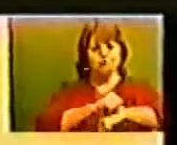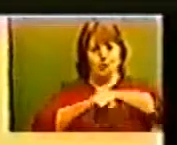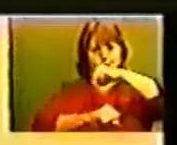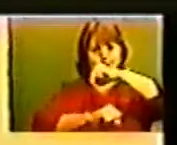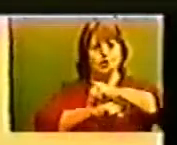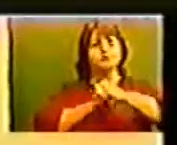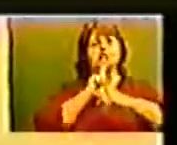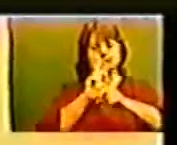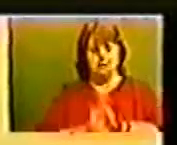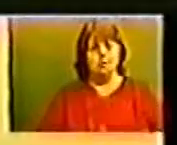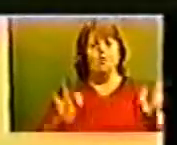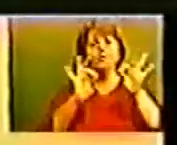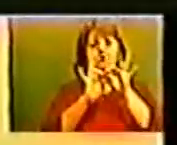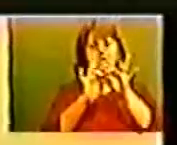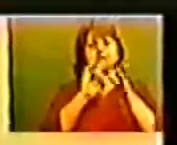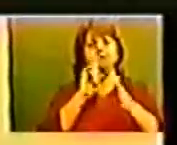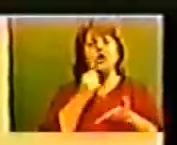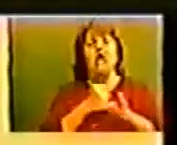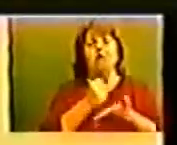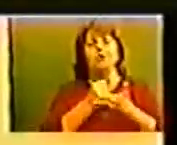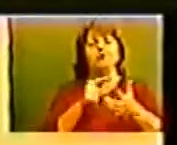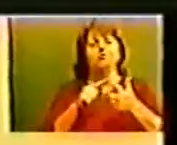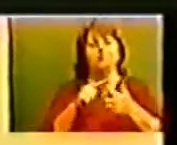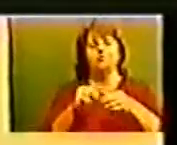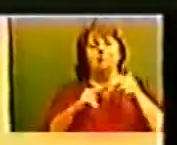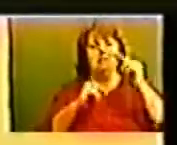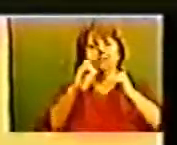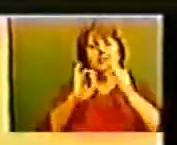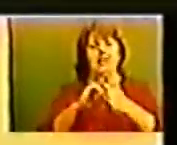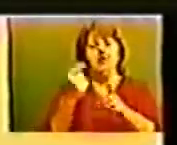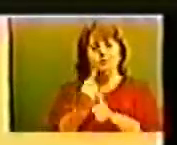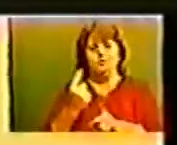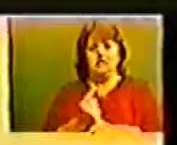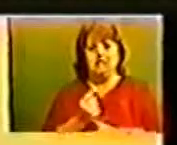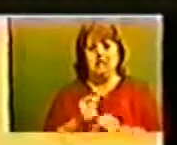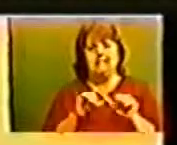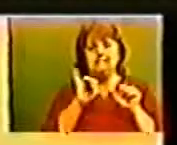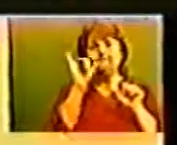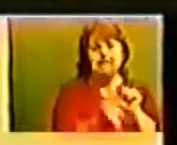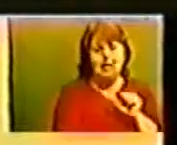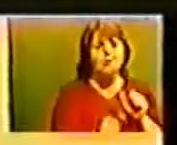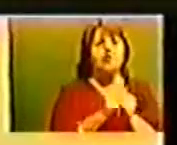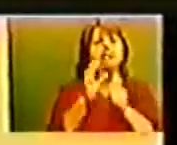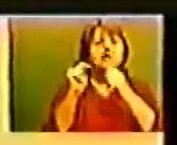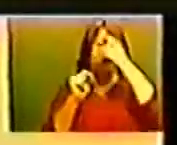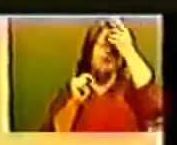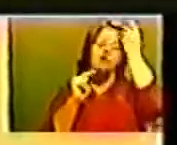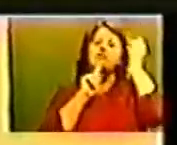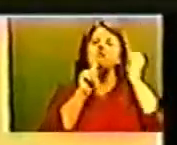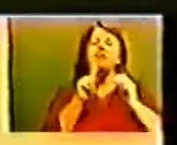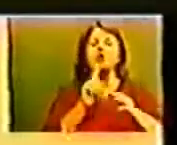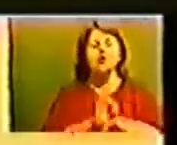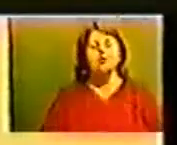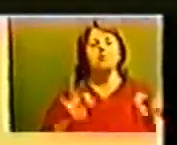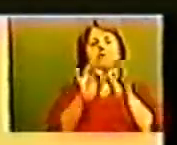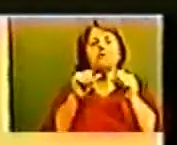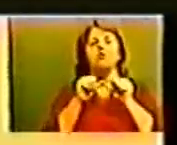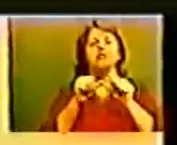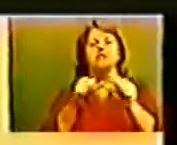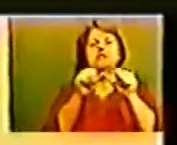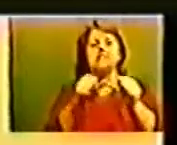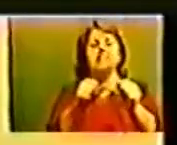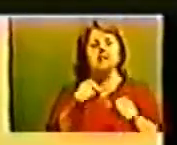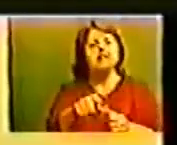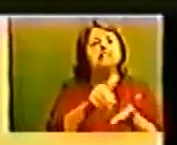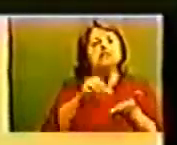Structure is important. It's very helpful to build a routine and stick to it. Really important to be consistent.